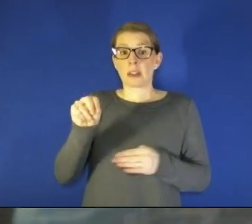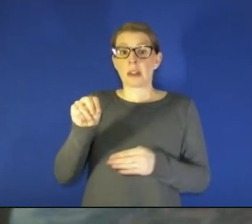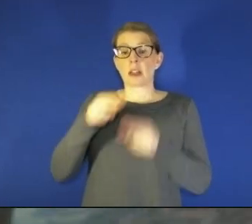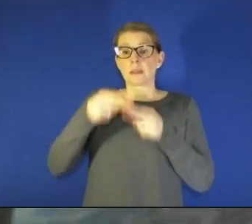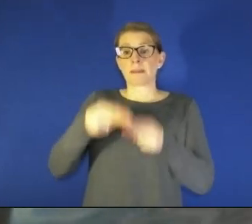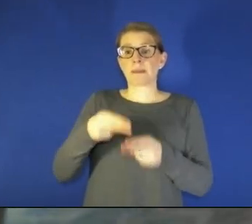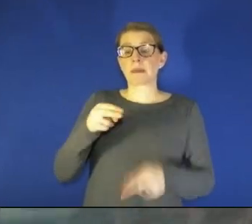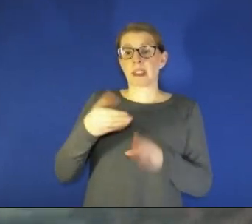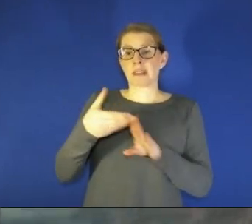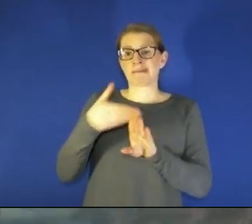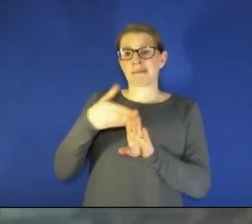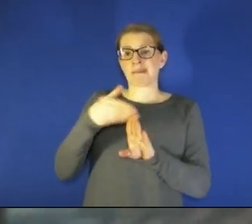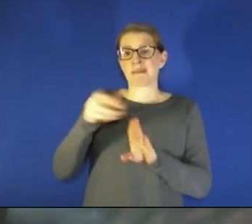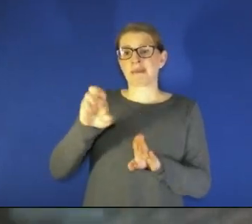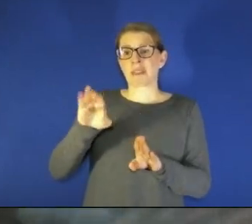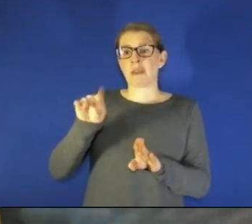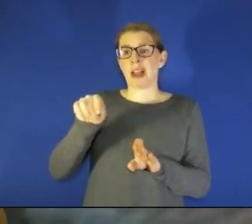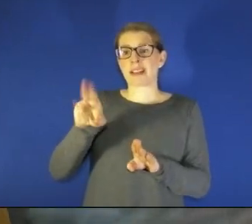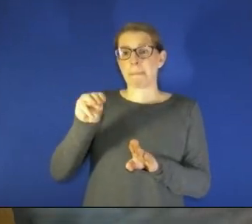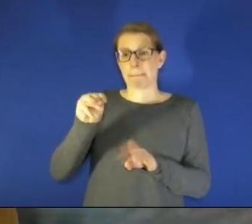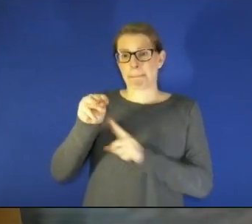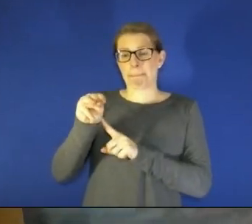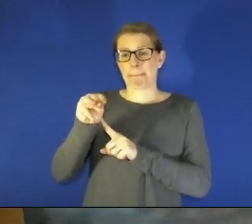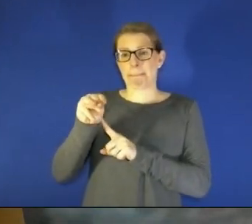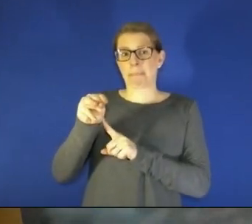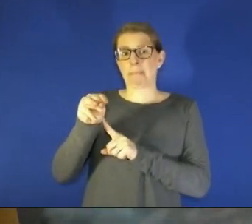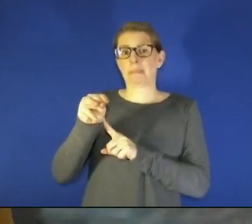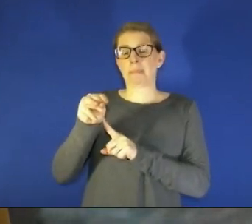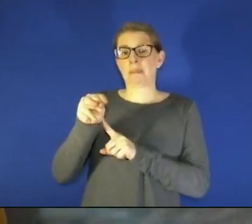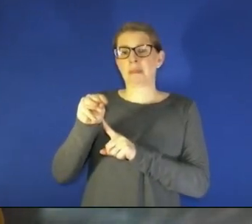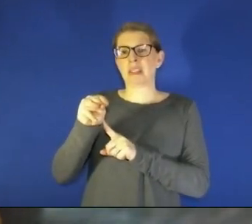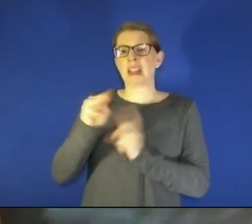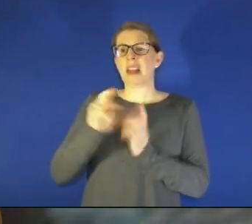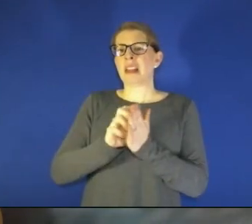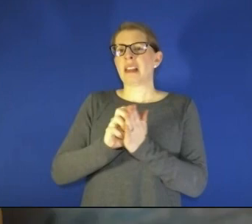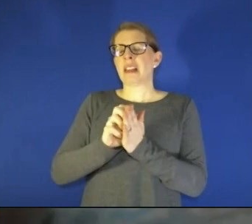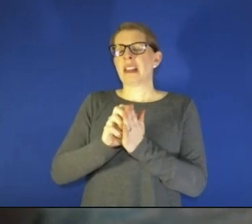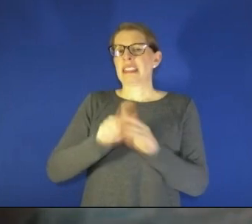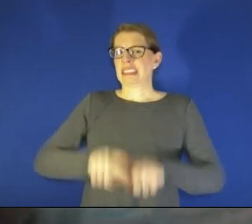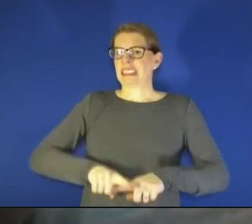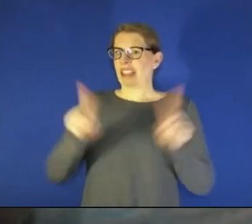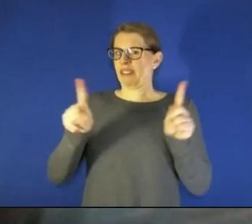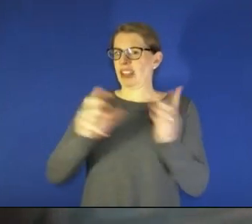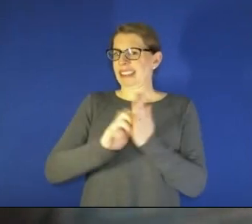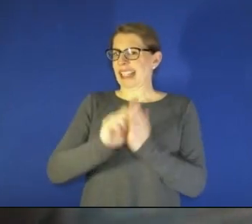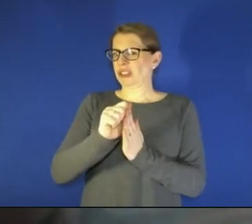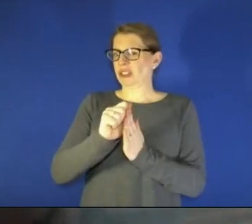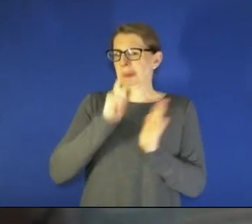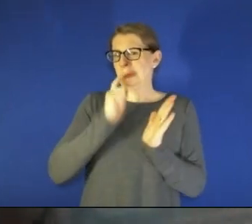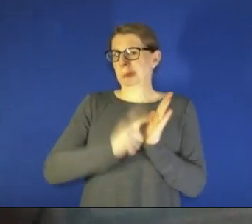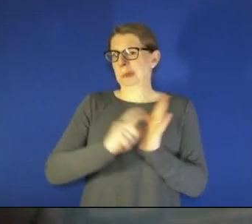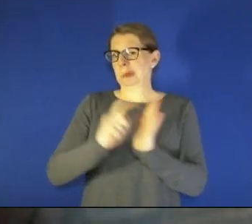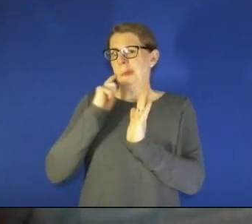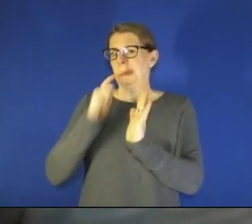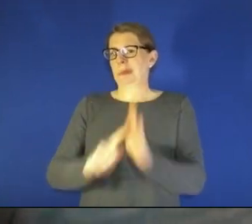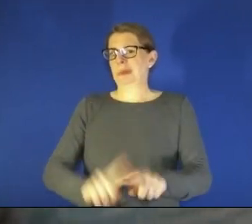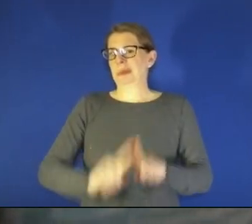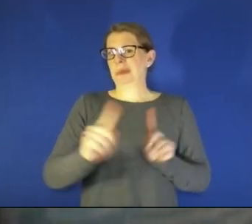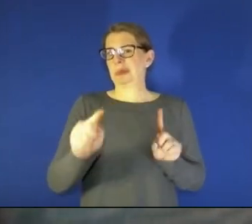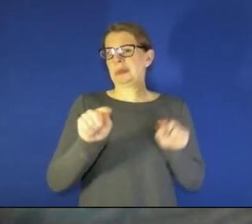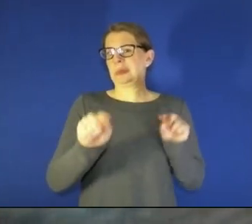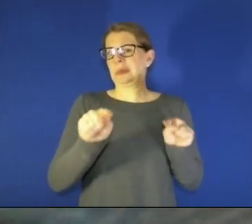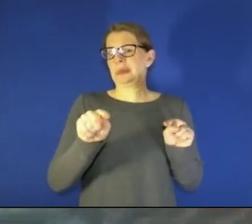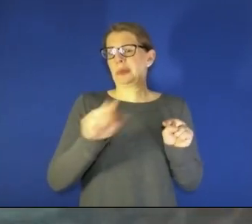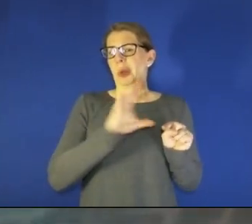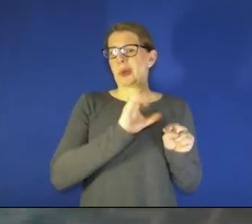and the cancer of the rectum behaves very differently from the cancer of the colon. So we are looking for rectal cancer, so we can be more aggressive